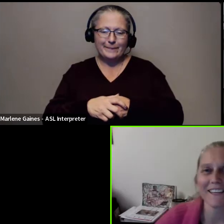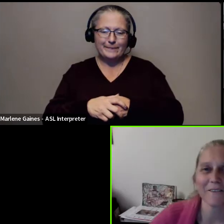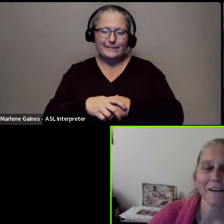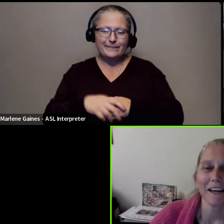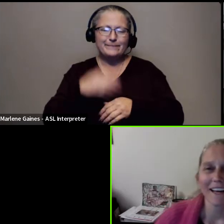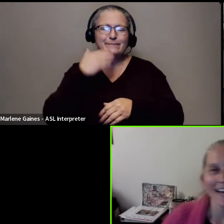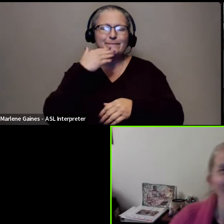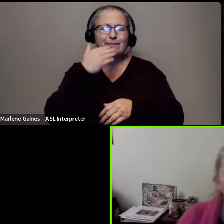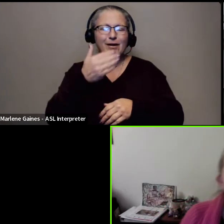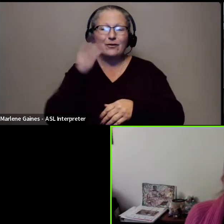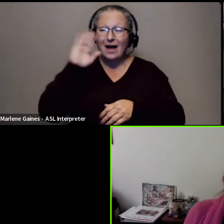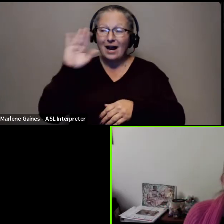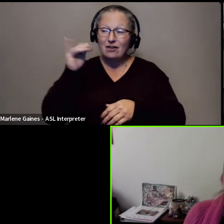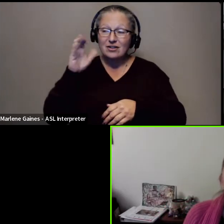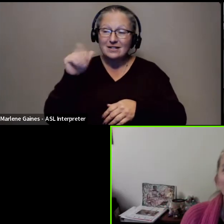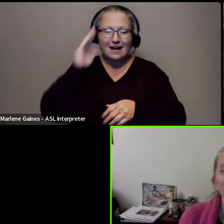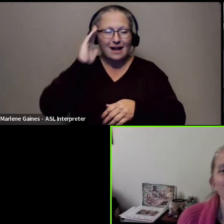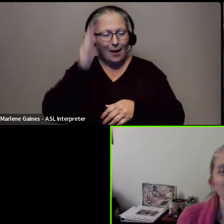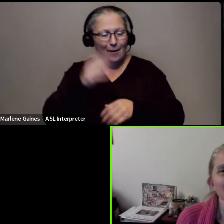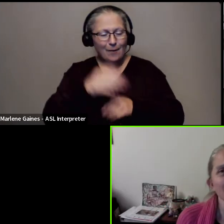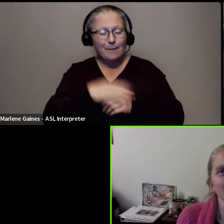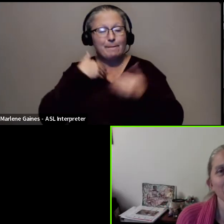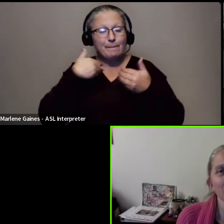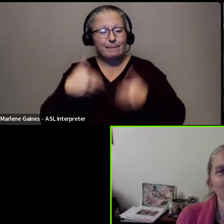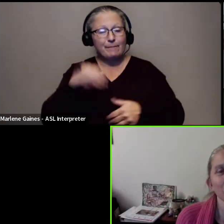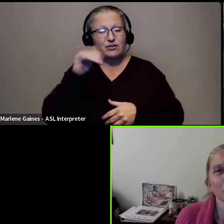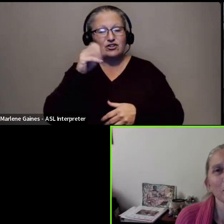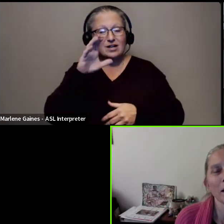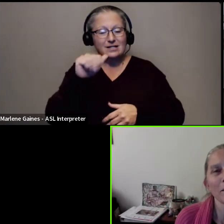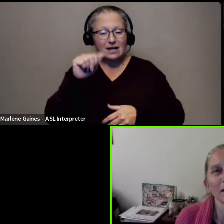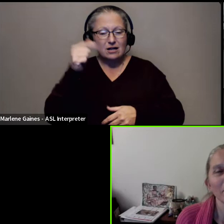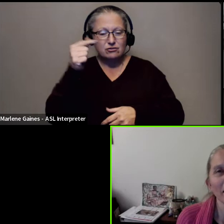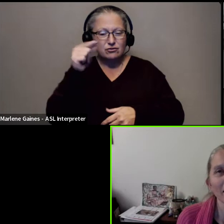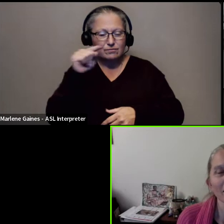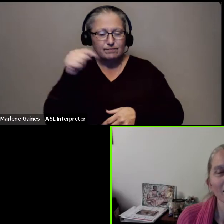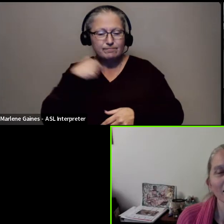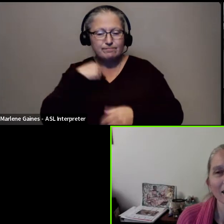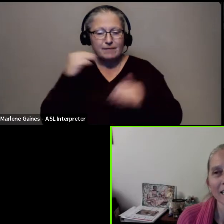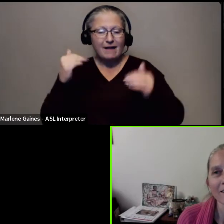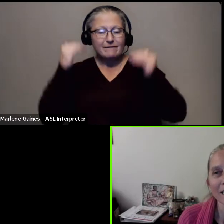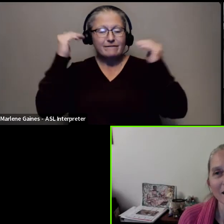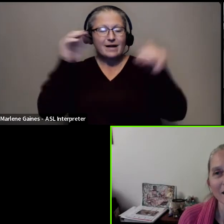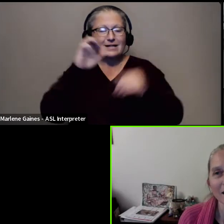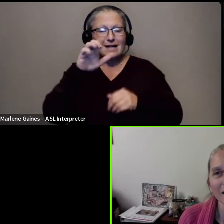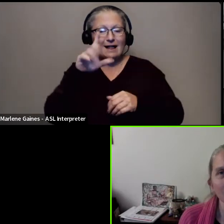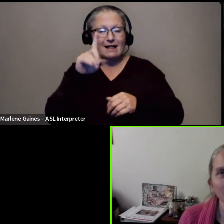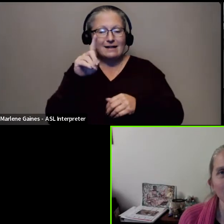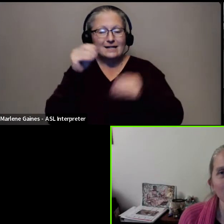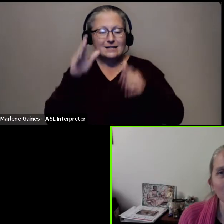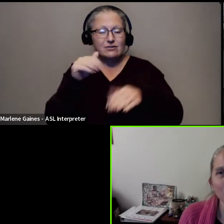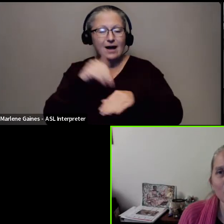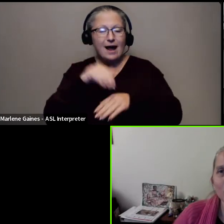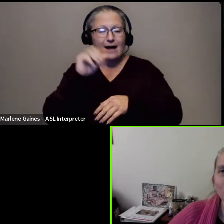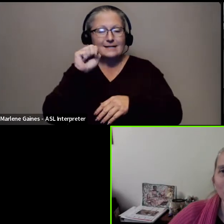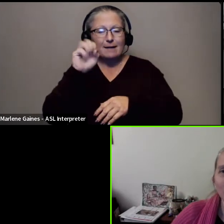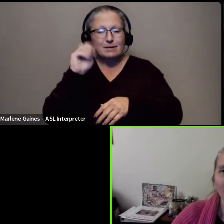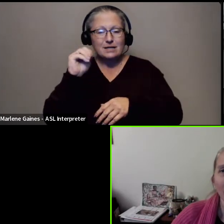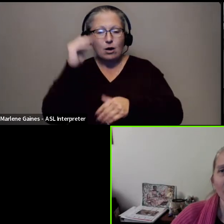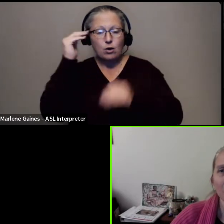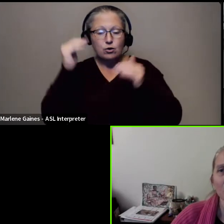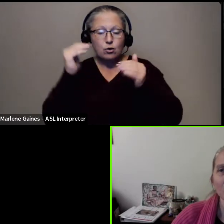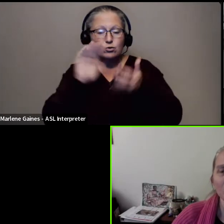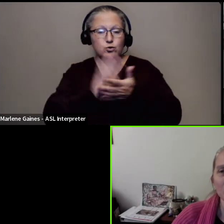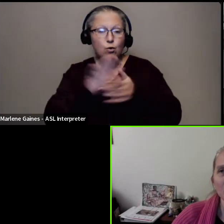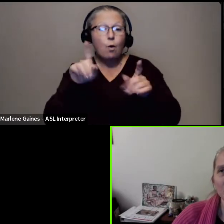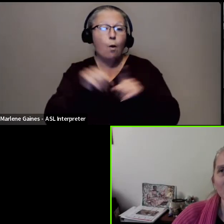Hi, Thank you. Jessica. Hi, so I'm Jessica Gianbruno. I'm an advanced ELD teacher at the San Mateo Adult School,